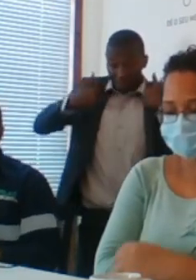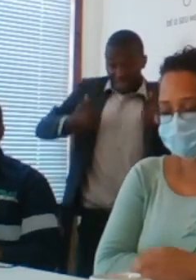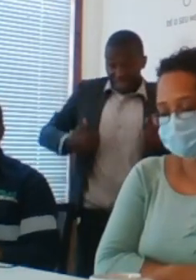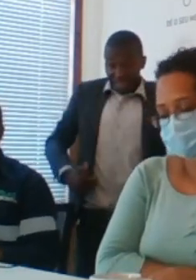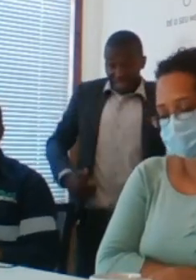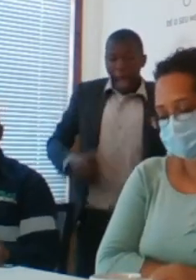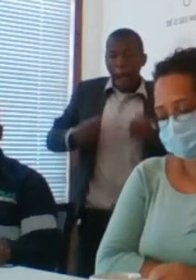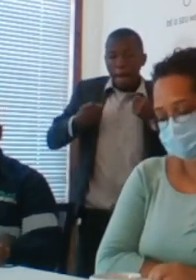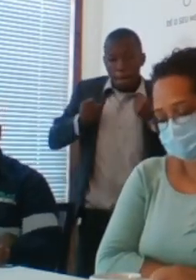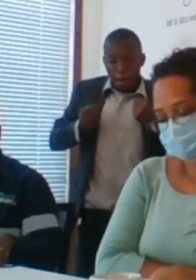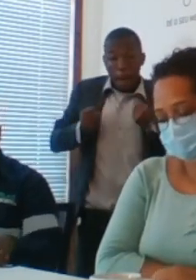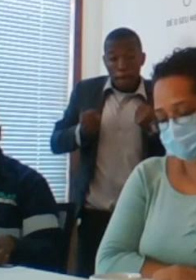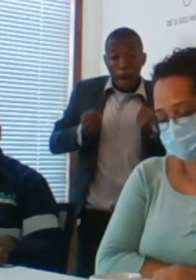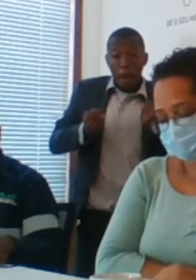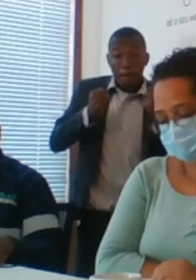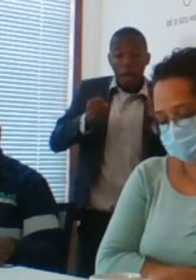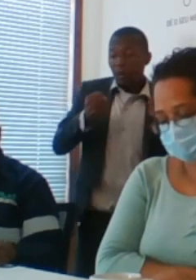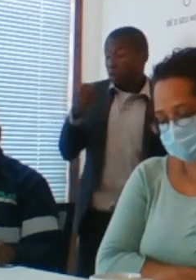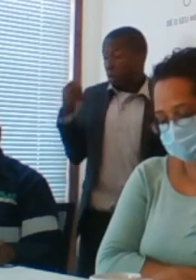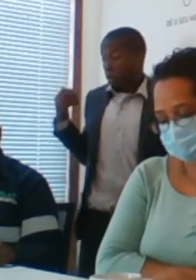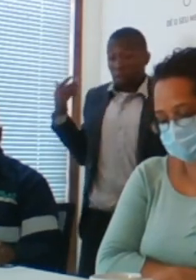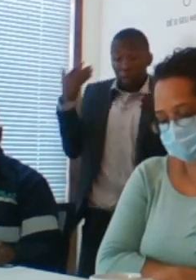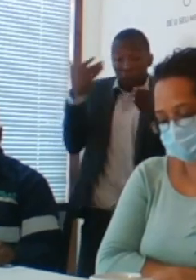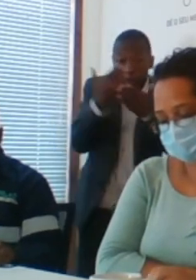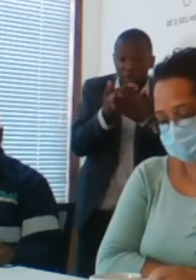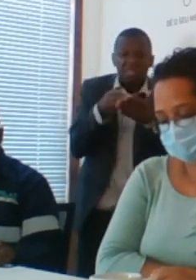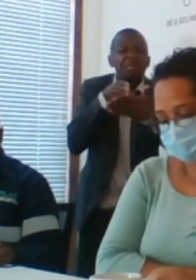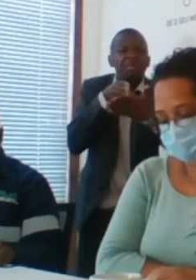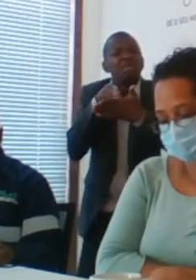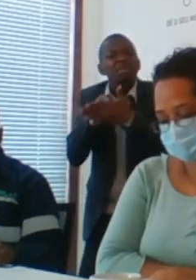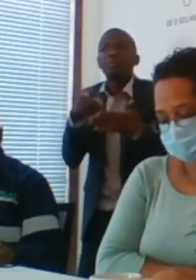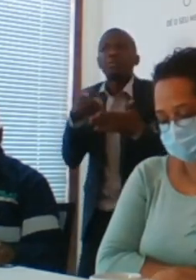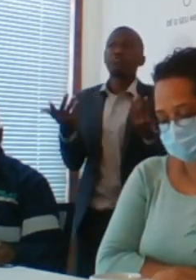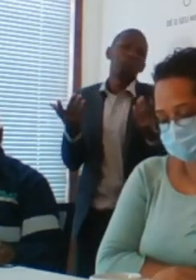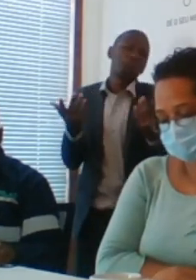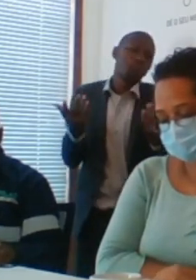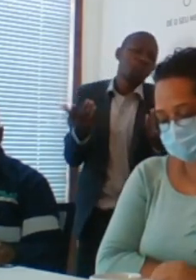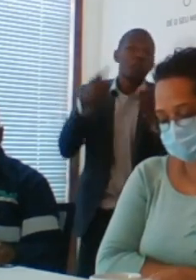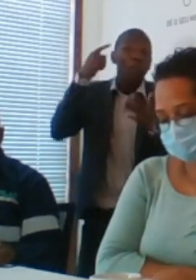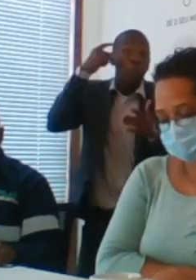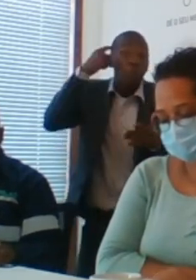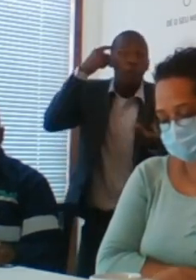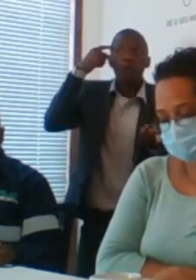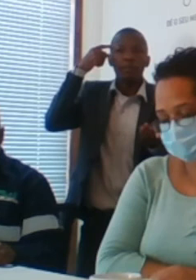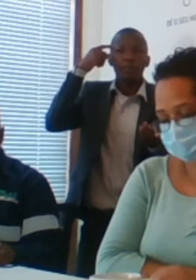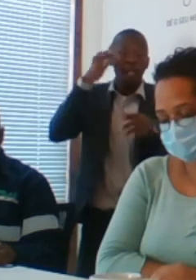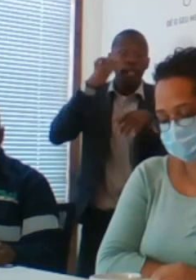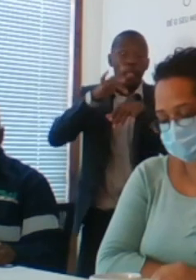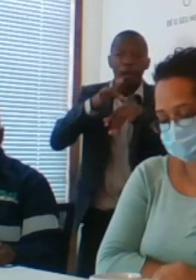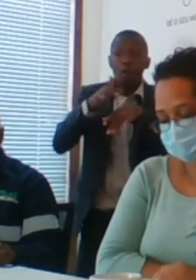functional limitation of daily life activities caused by physical, mental, or sensory